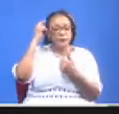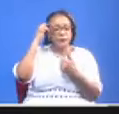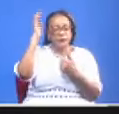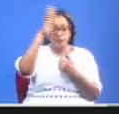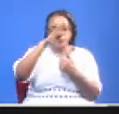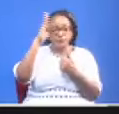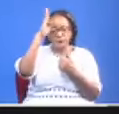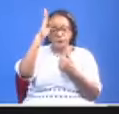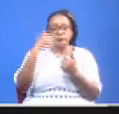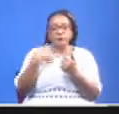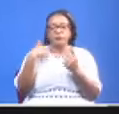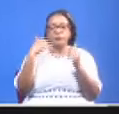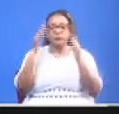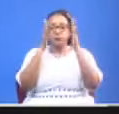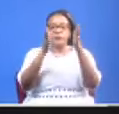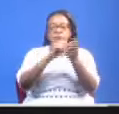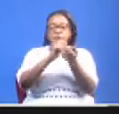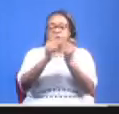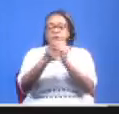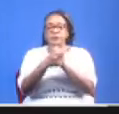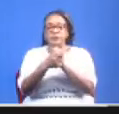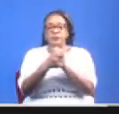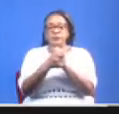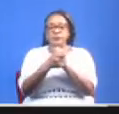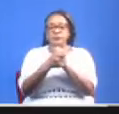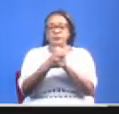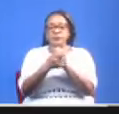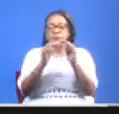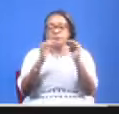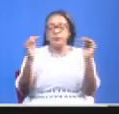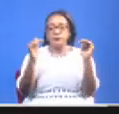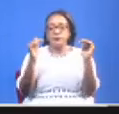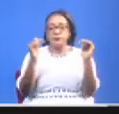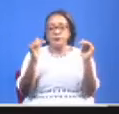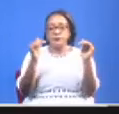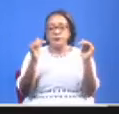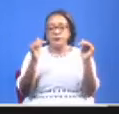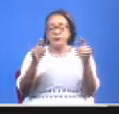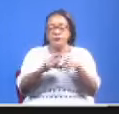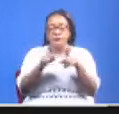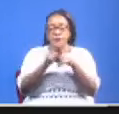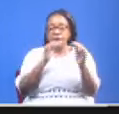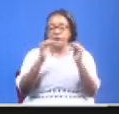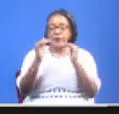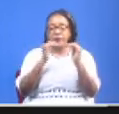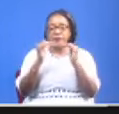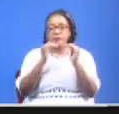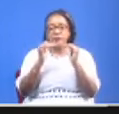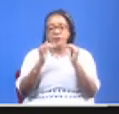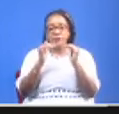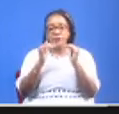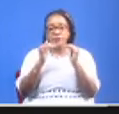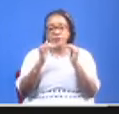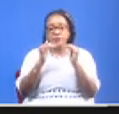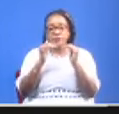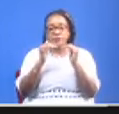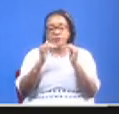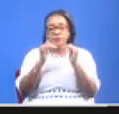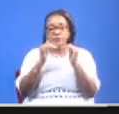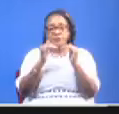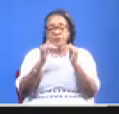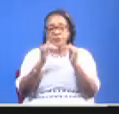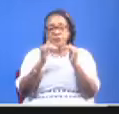commitment to transition away, of course, equitably and fairly from fossil